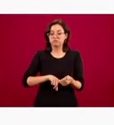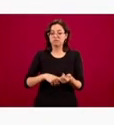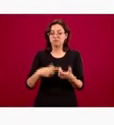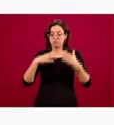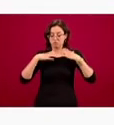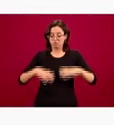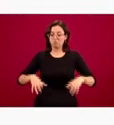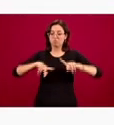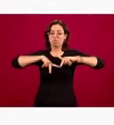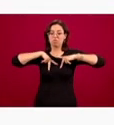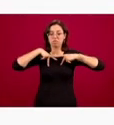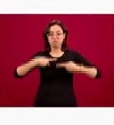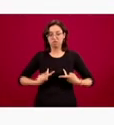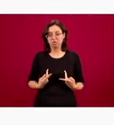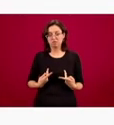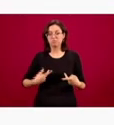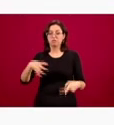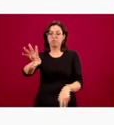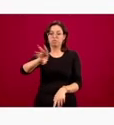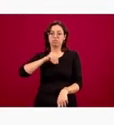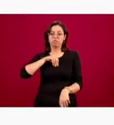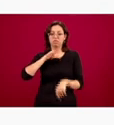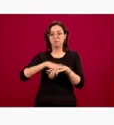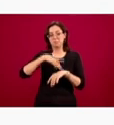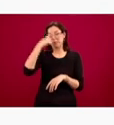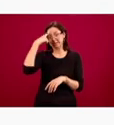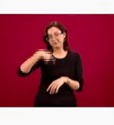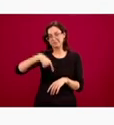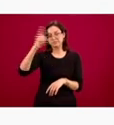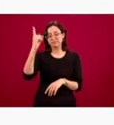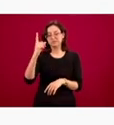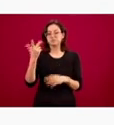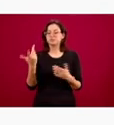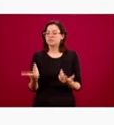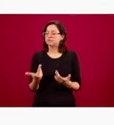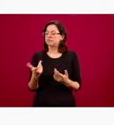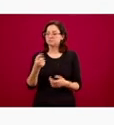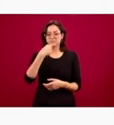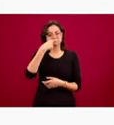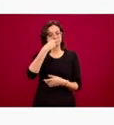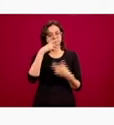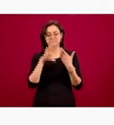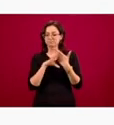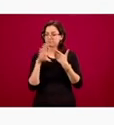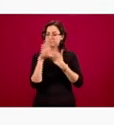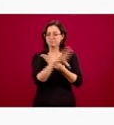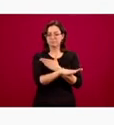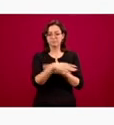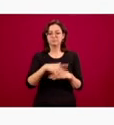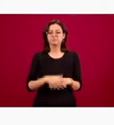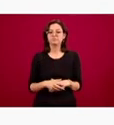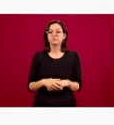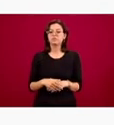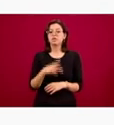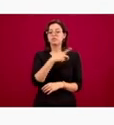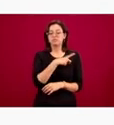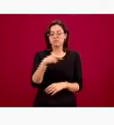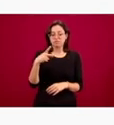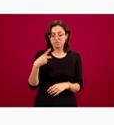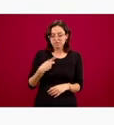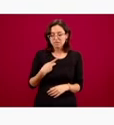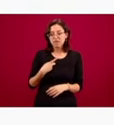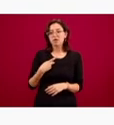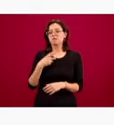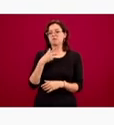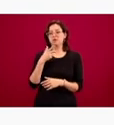We know there's been a great problem uh, all over the world with pain